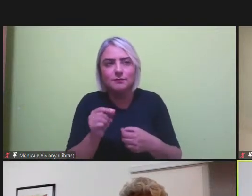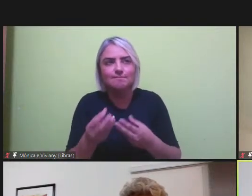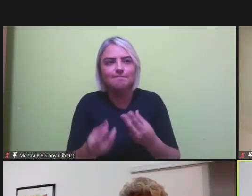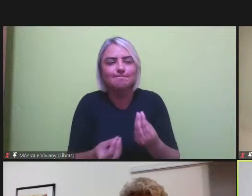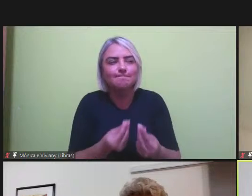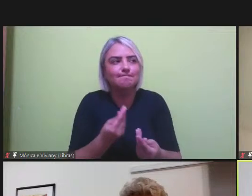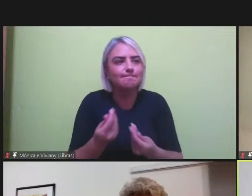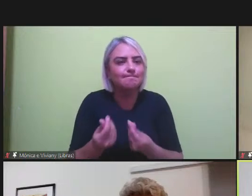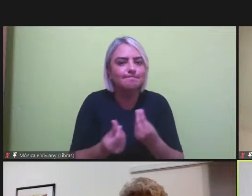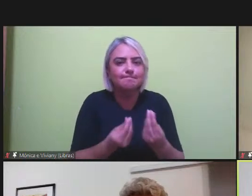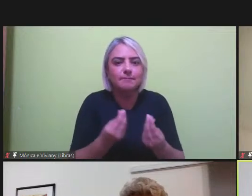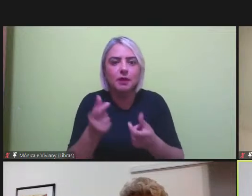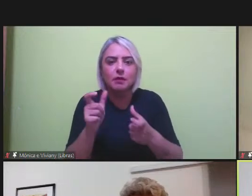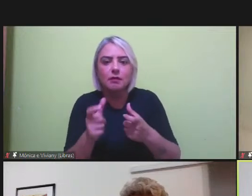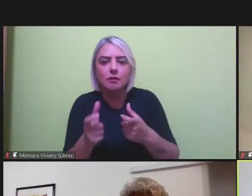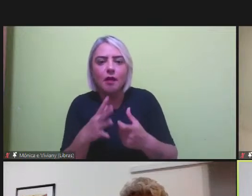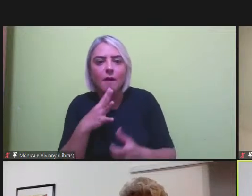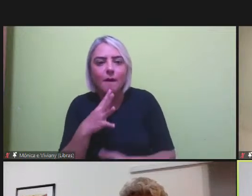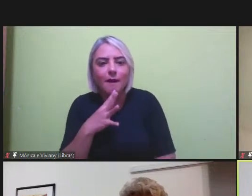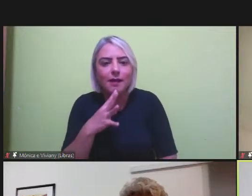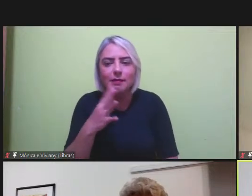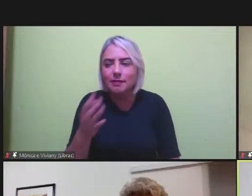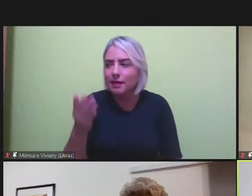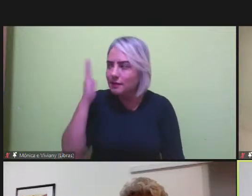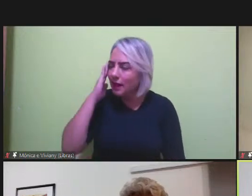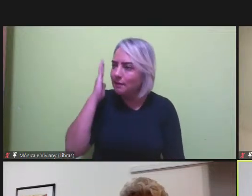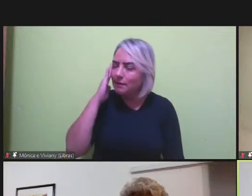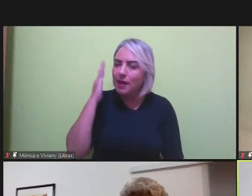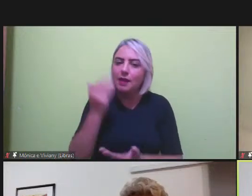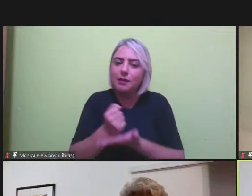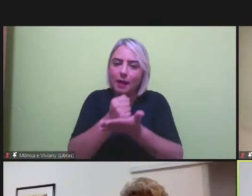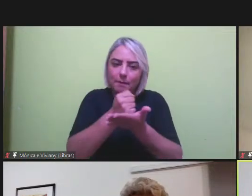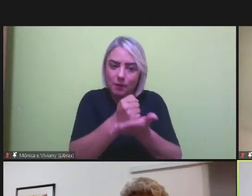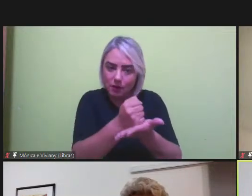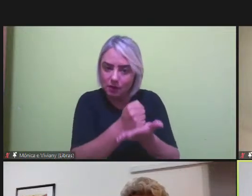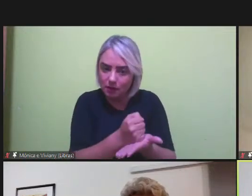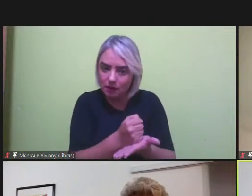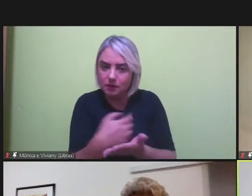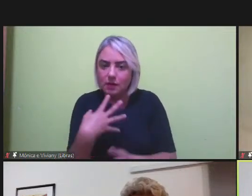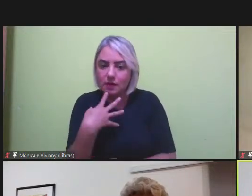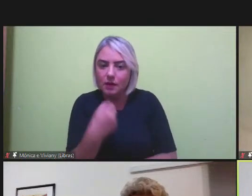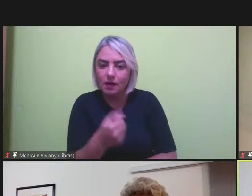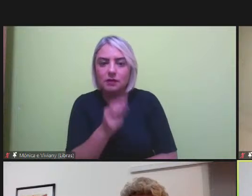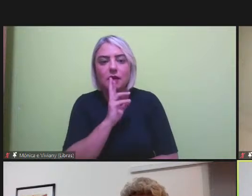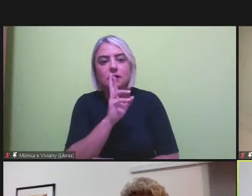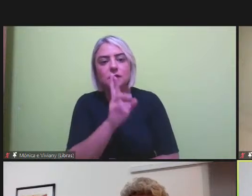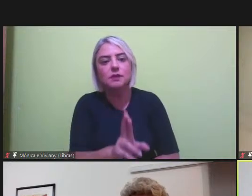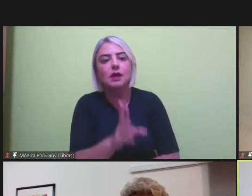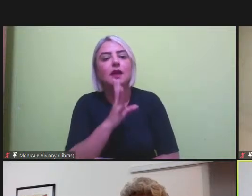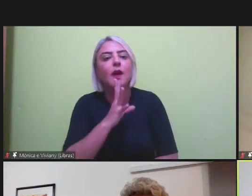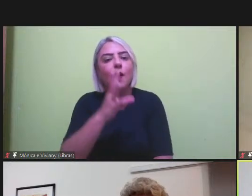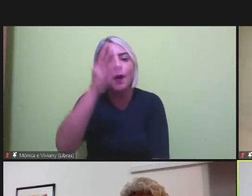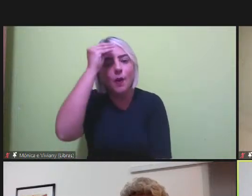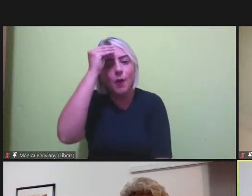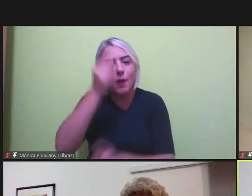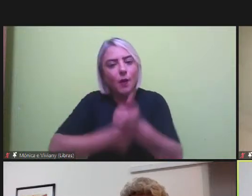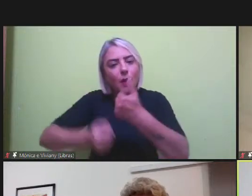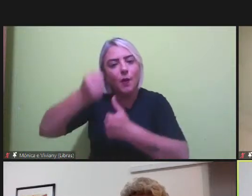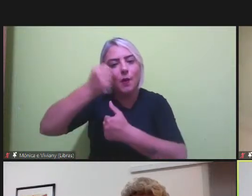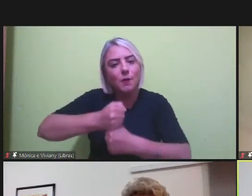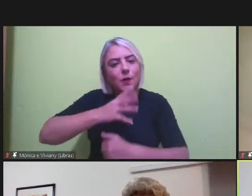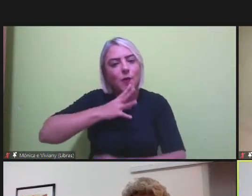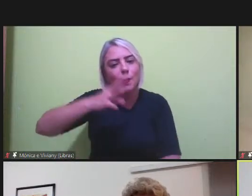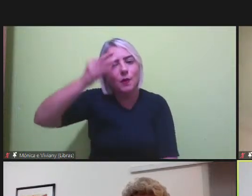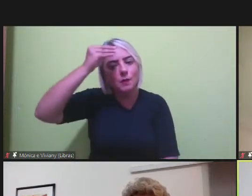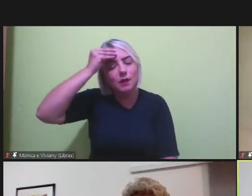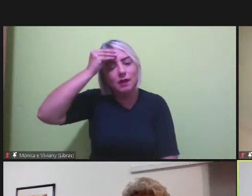uma forma da education. gente And conhecer that e is saber do que something está for us precisando. to Então, know, eu to acho que learn, a to resposta é o help conhecimento, each no other, sentido do support each other. conhecimento. The